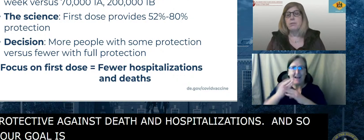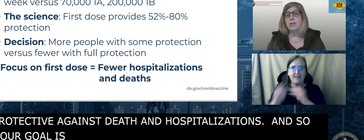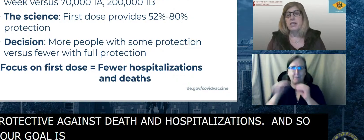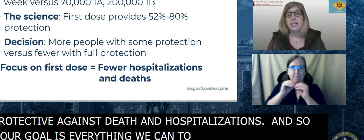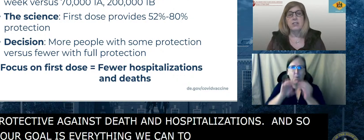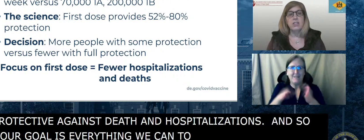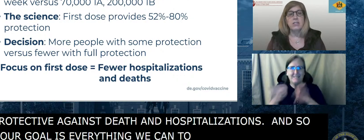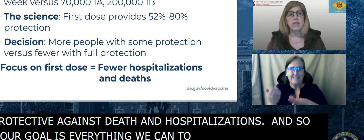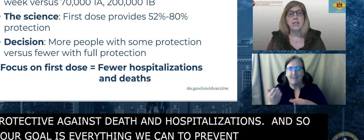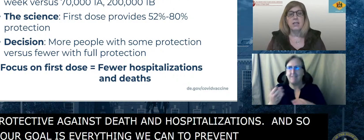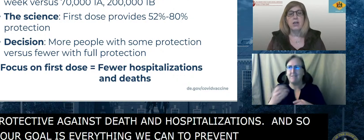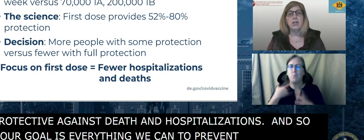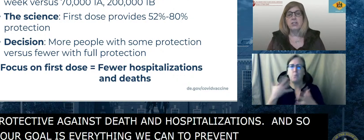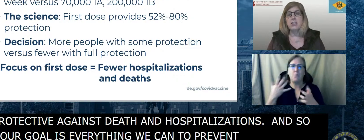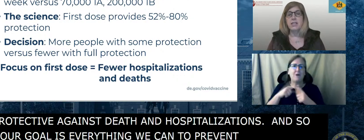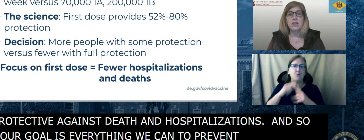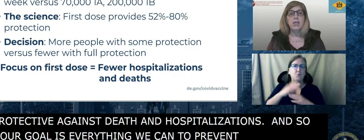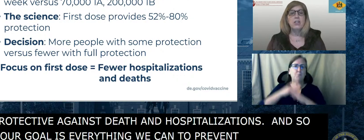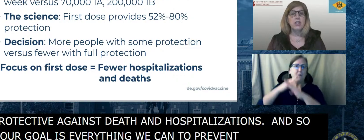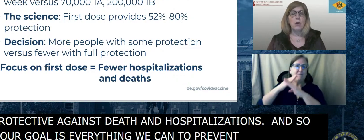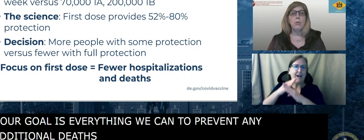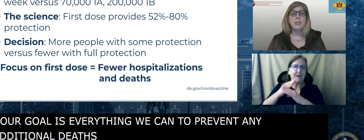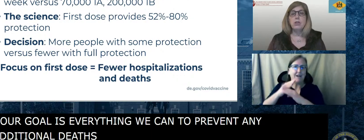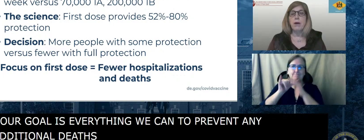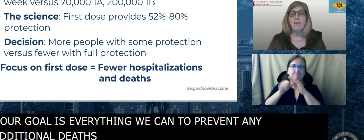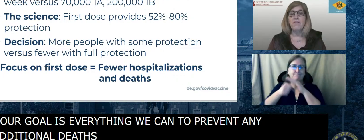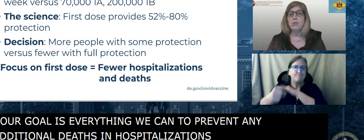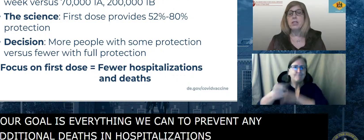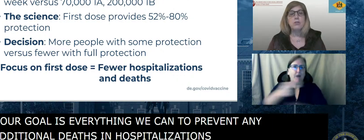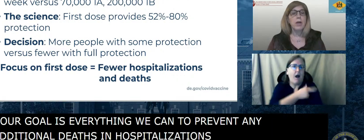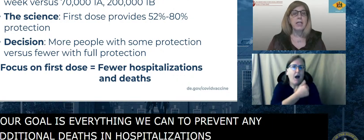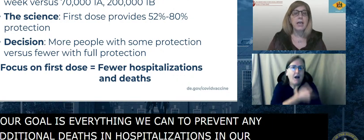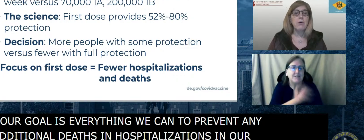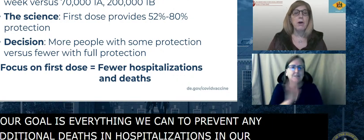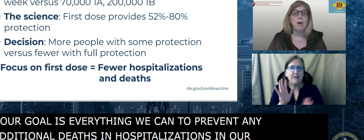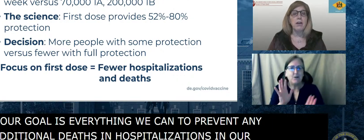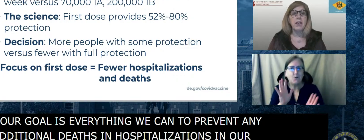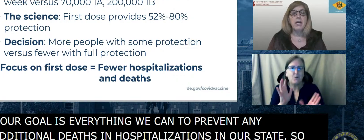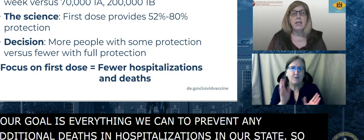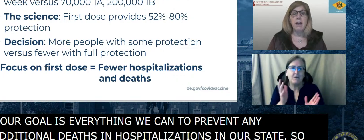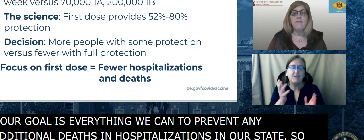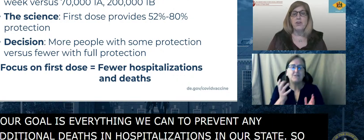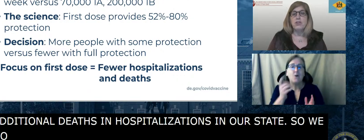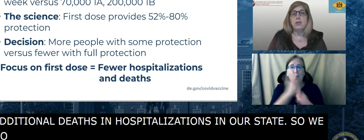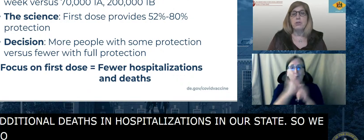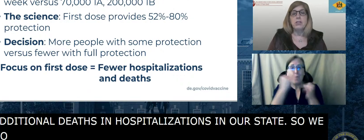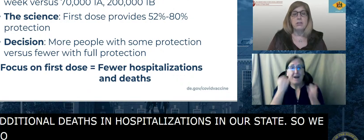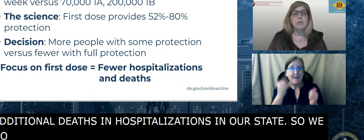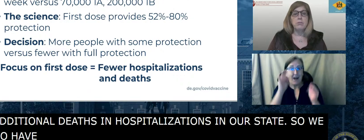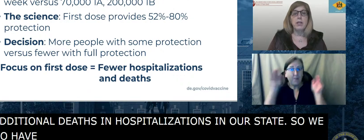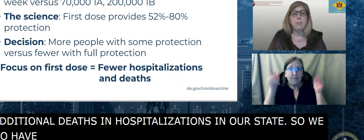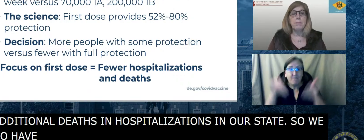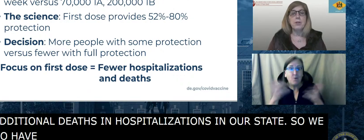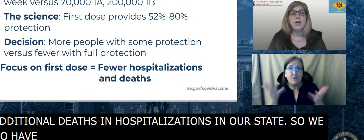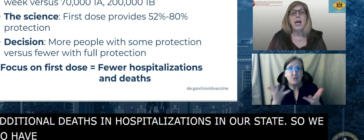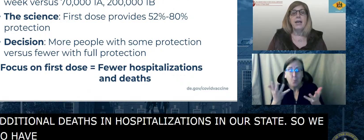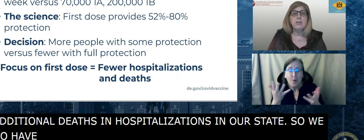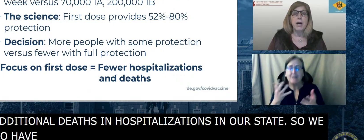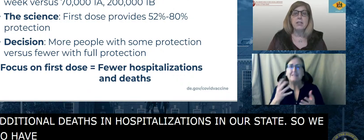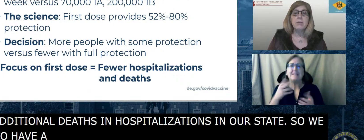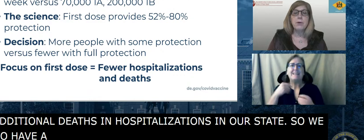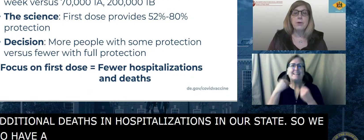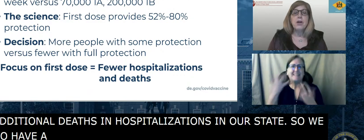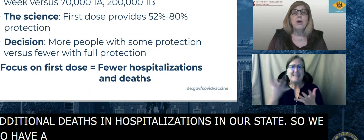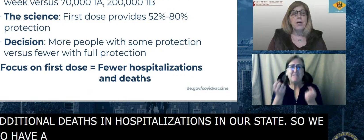and hospitalizations in our state. So we do have a focus right now on getting first doses into as many people